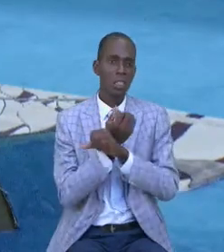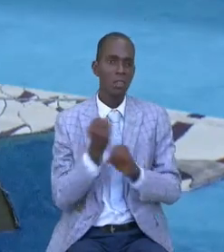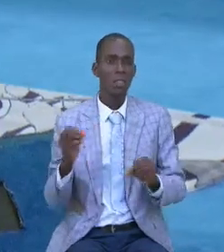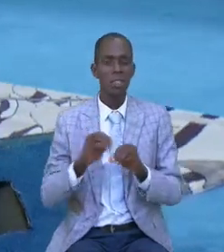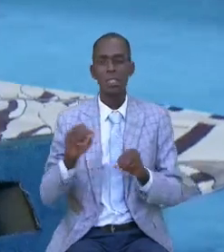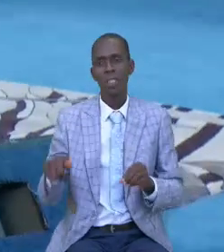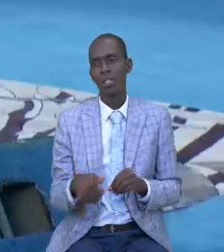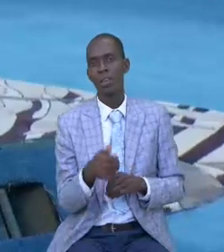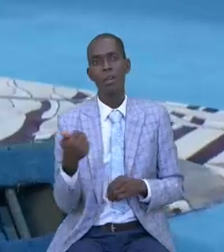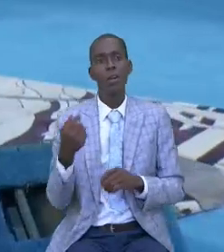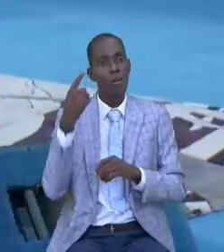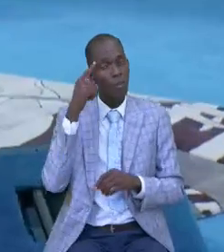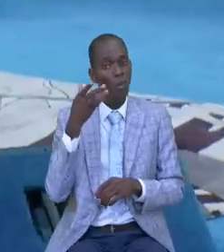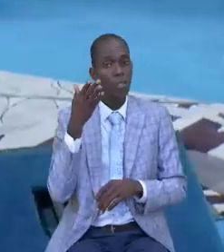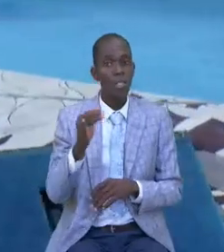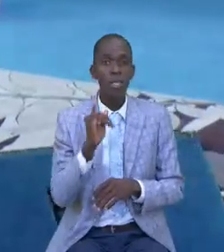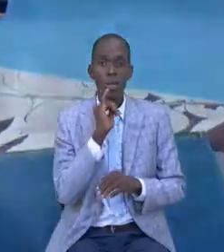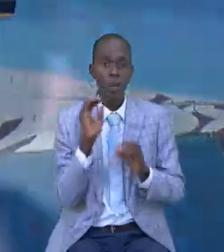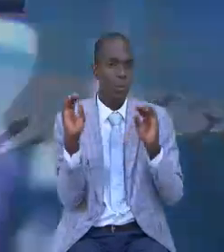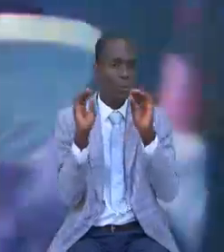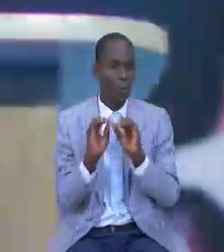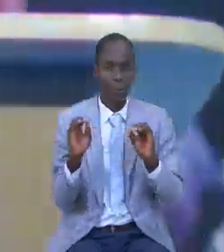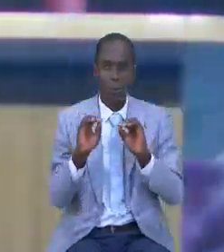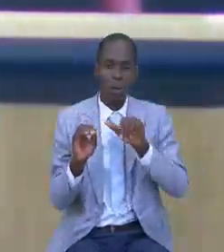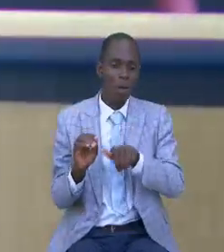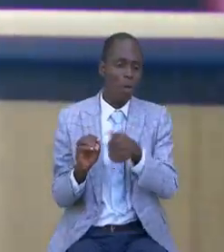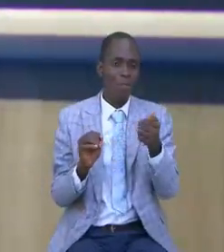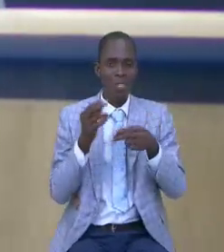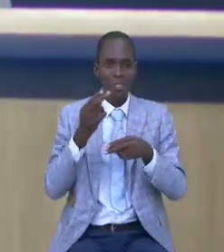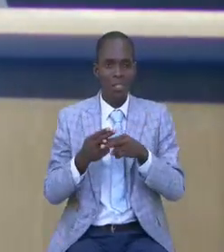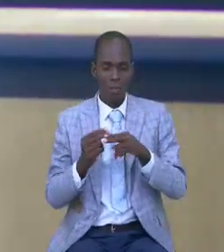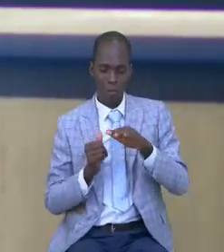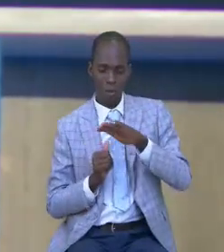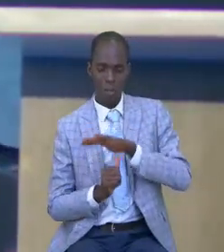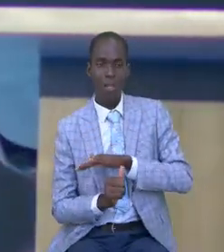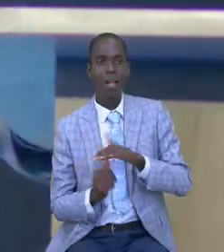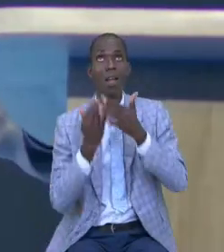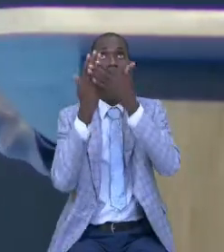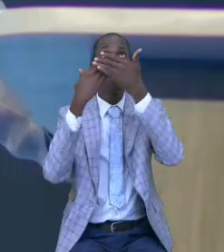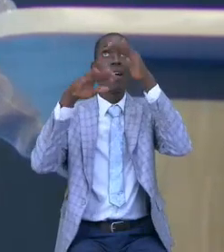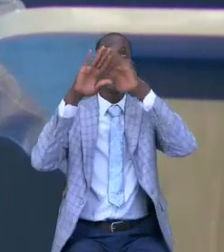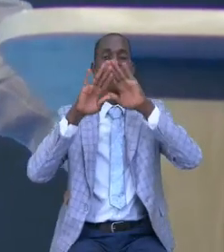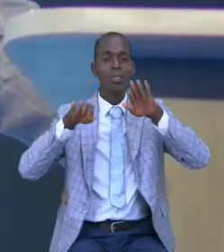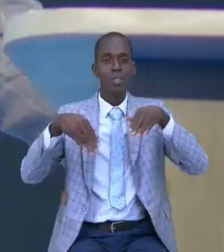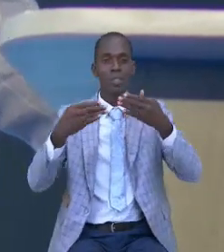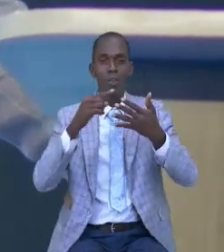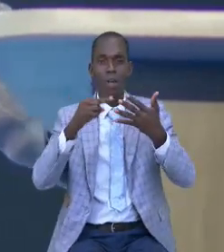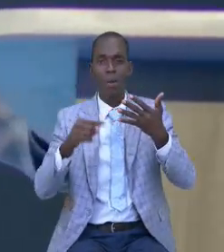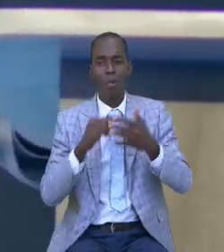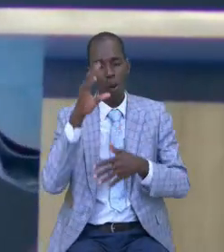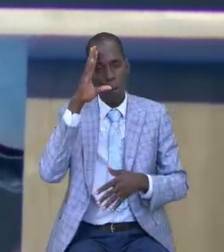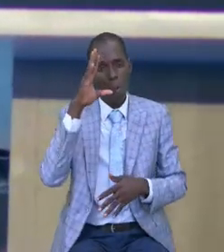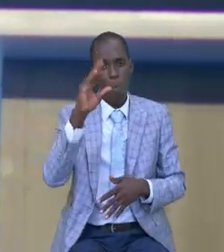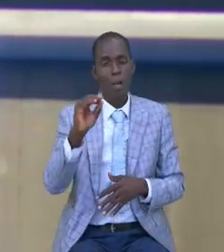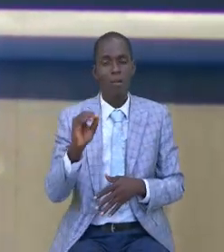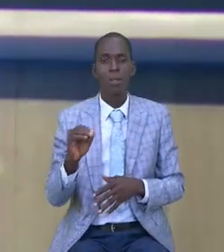other, for it's none other name under heaven given among men